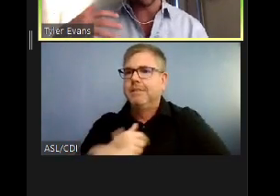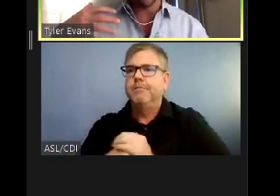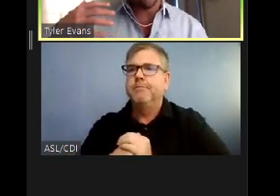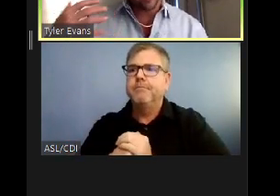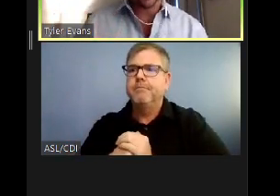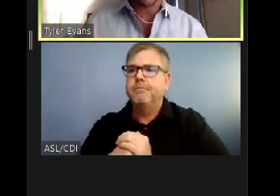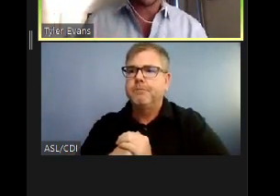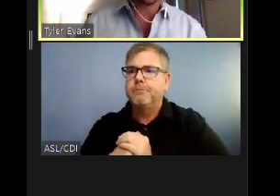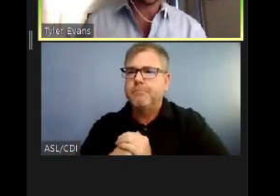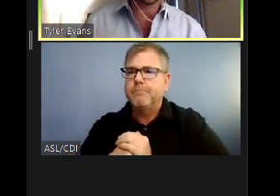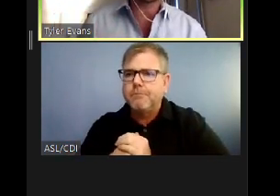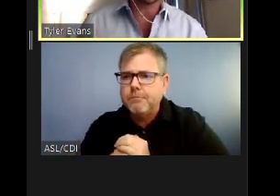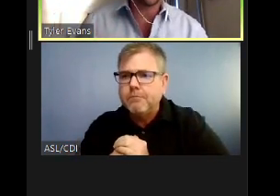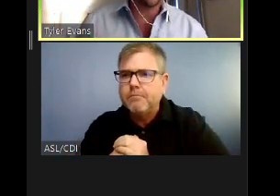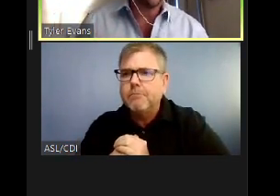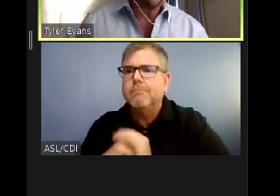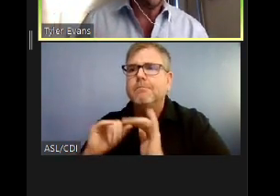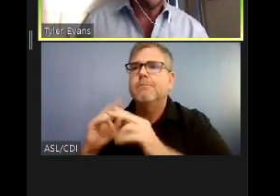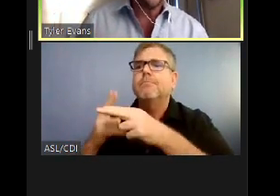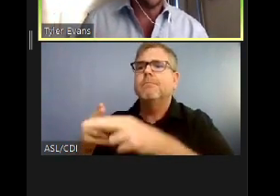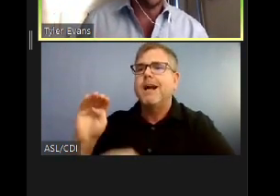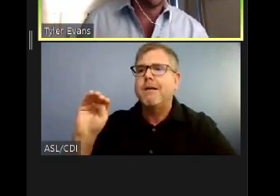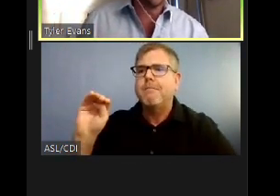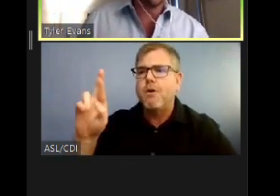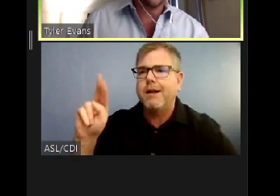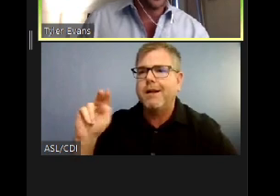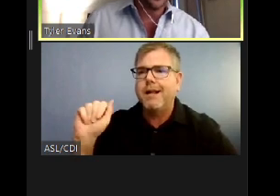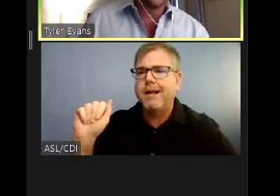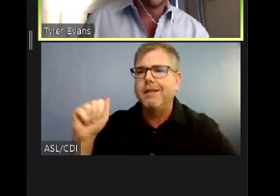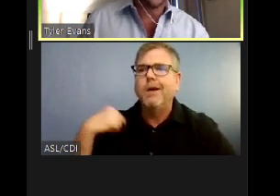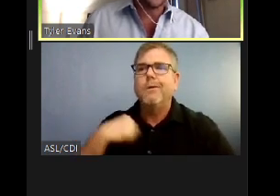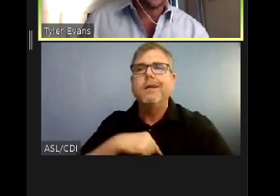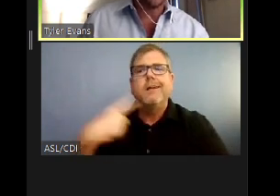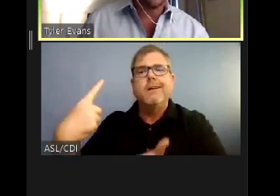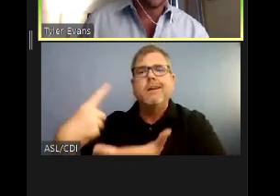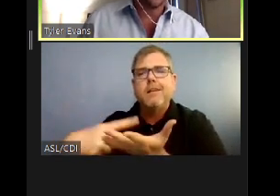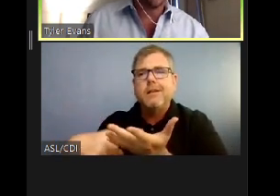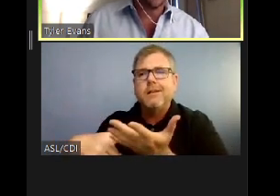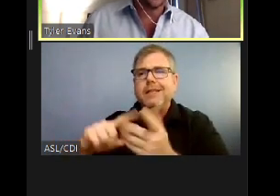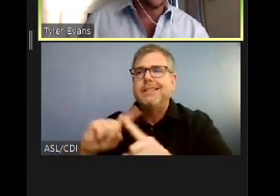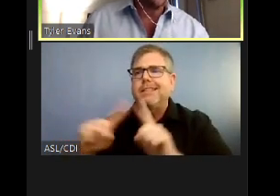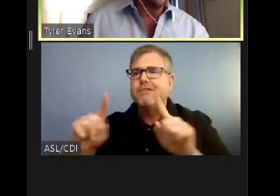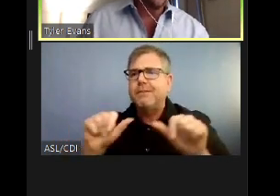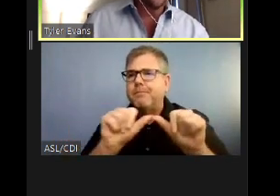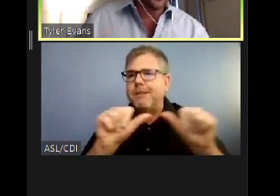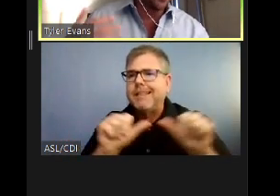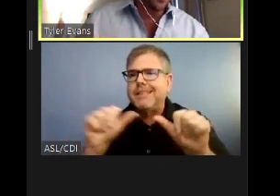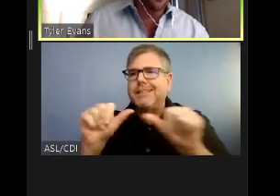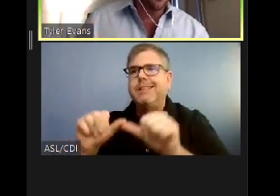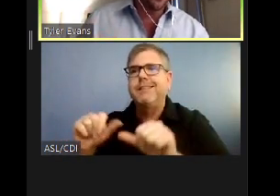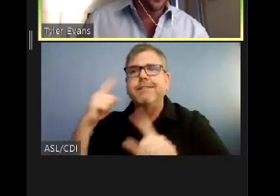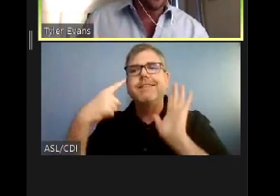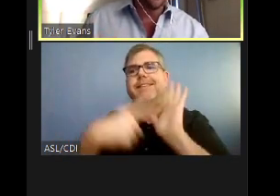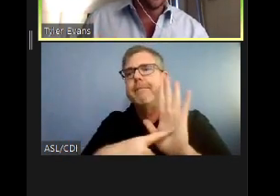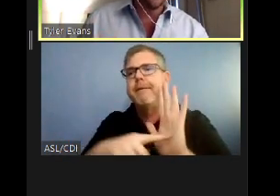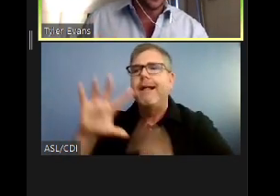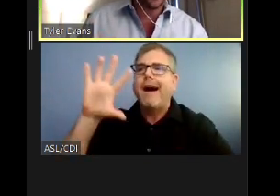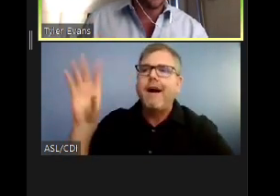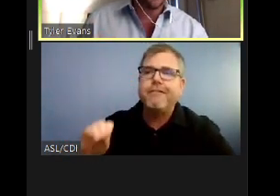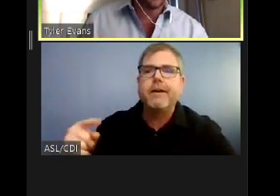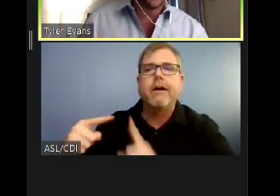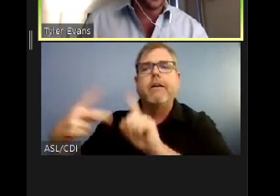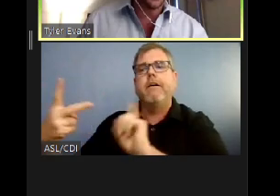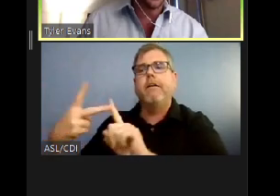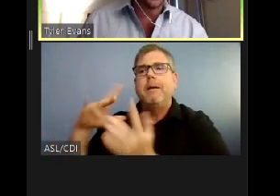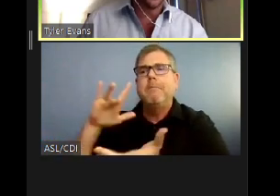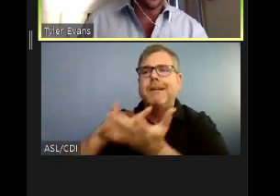South. Places like sub-Saharan Africa, Middle East, Latin America, where there's a number of vaccine